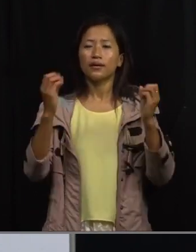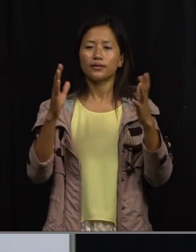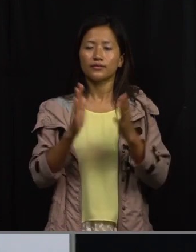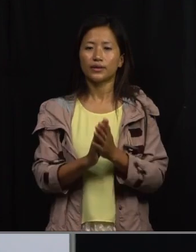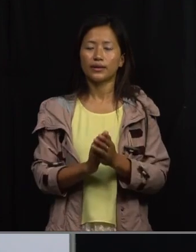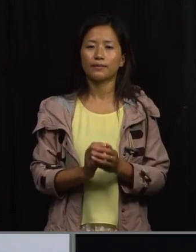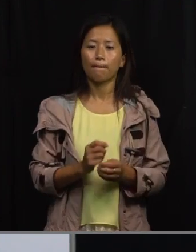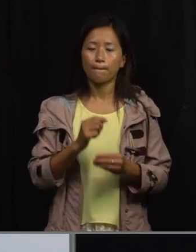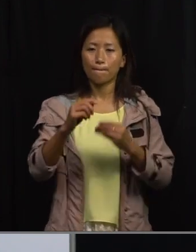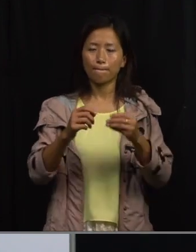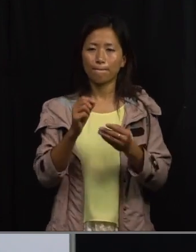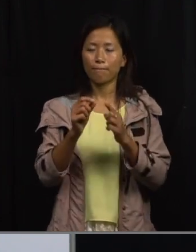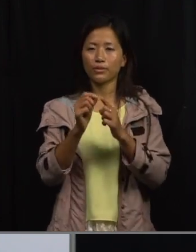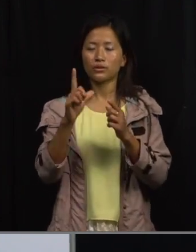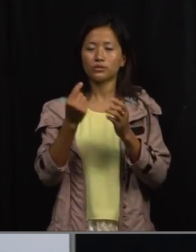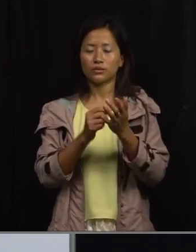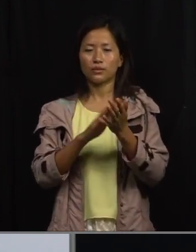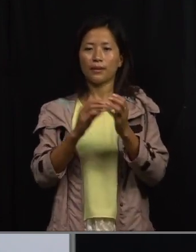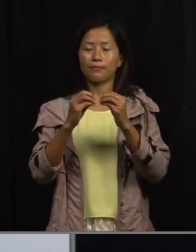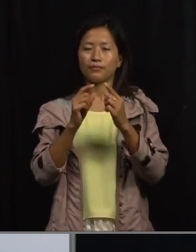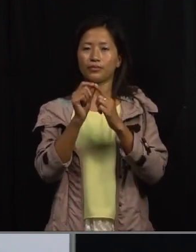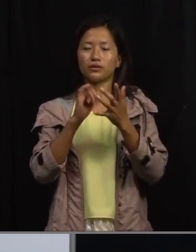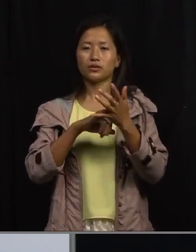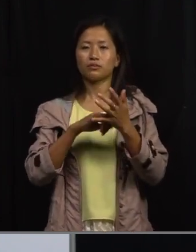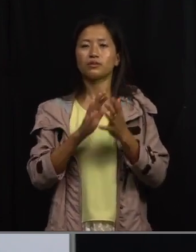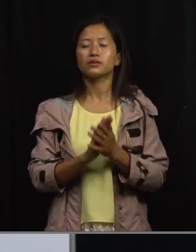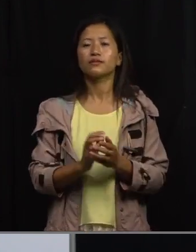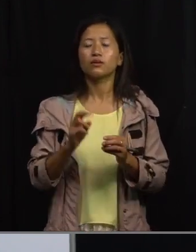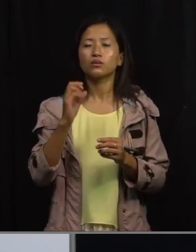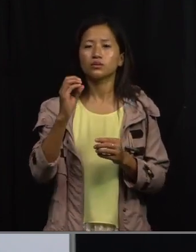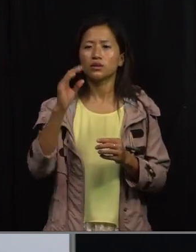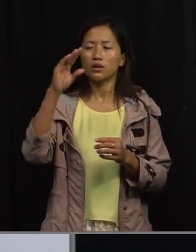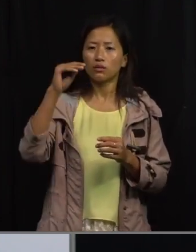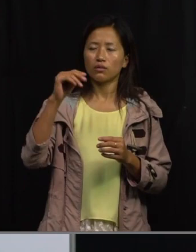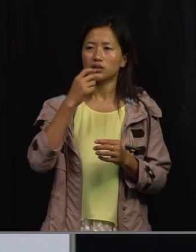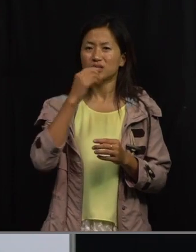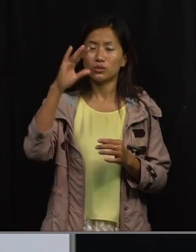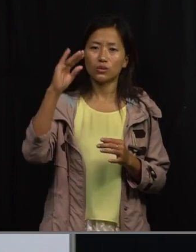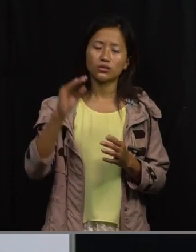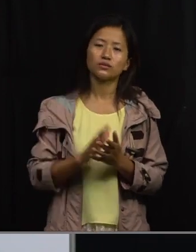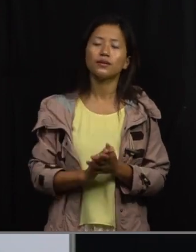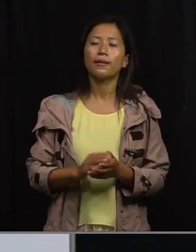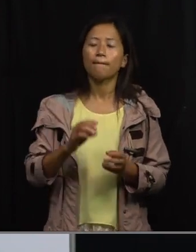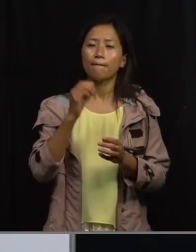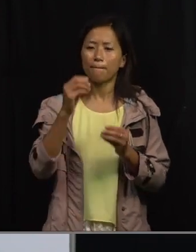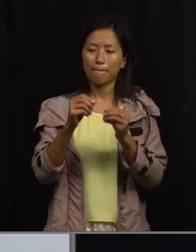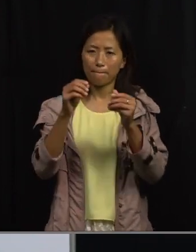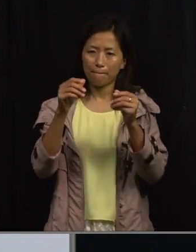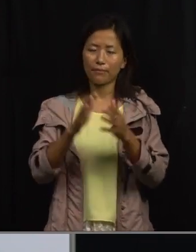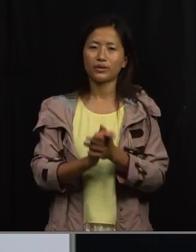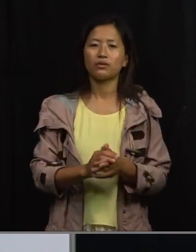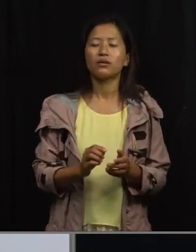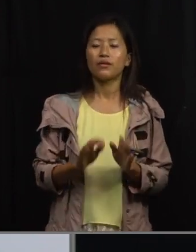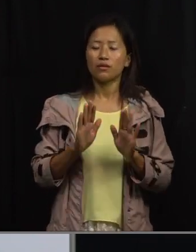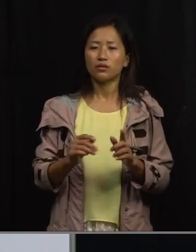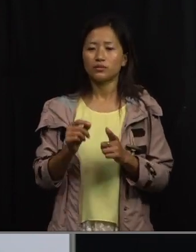and also we have the cotton flax. Okay, and also the Neolithic people, they also built